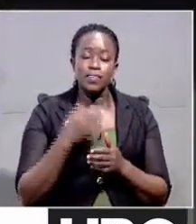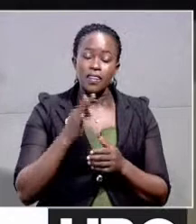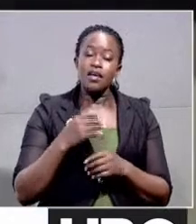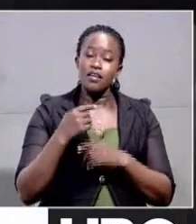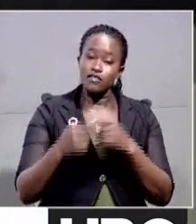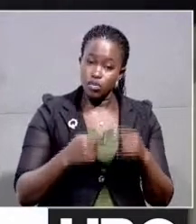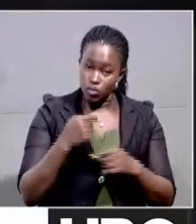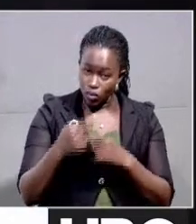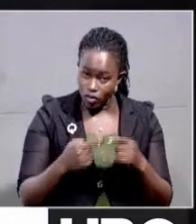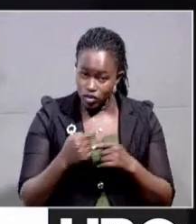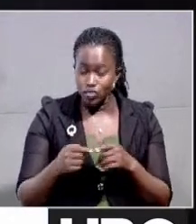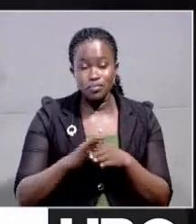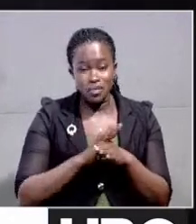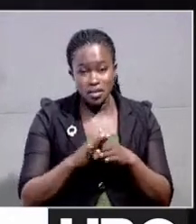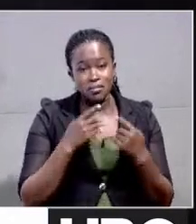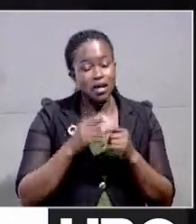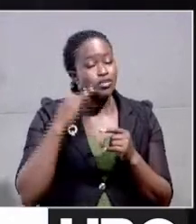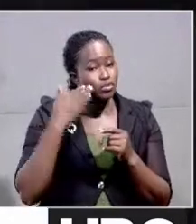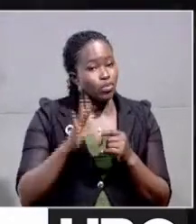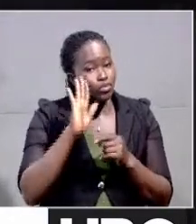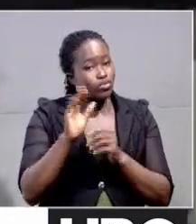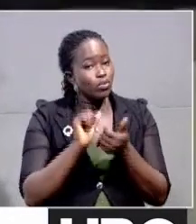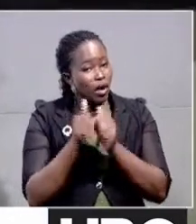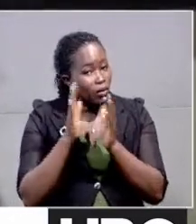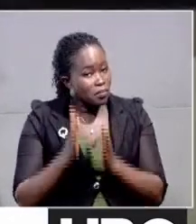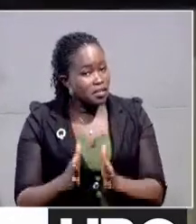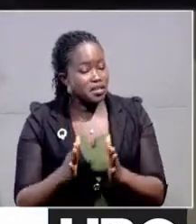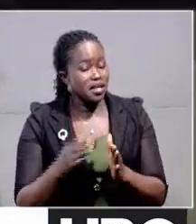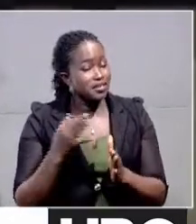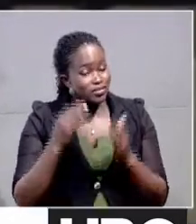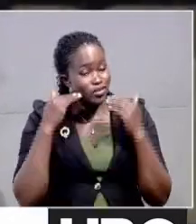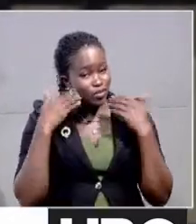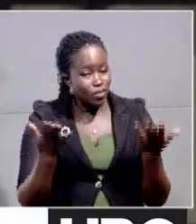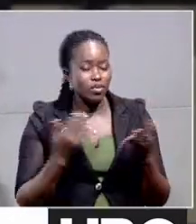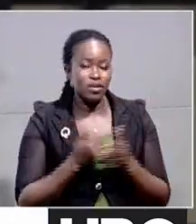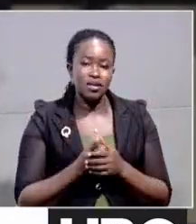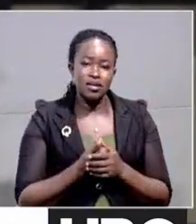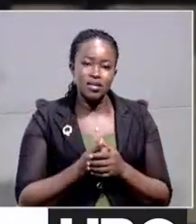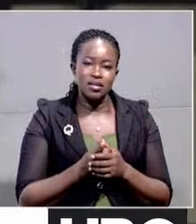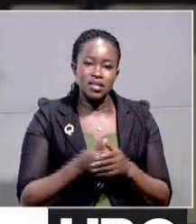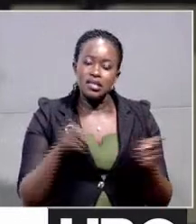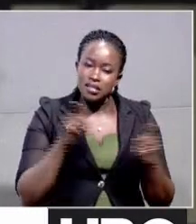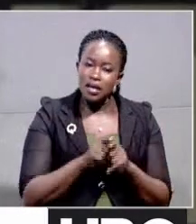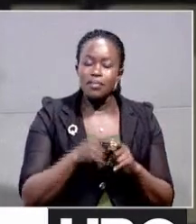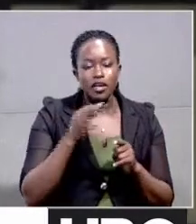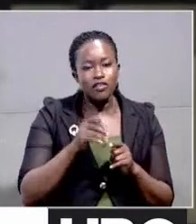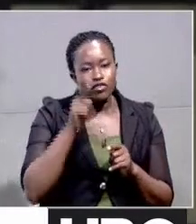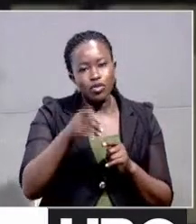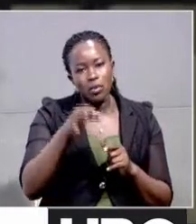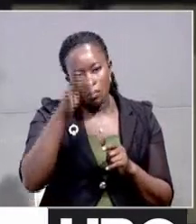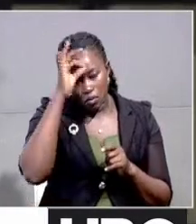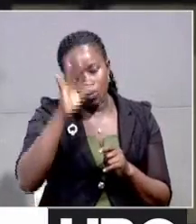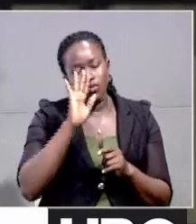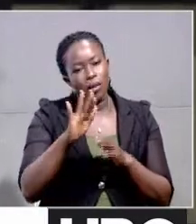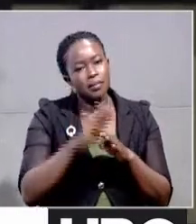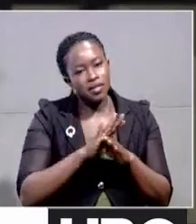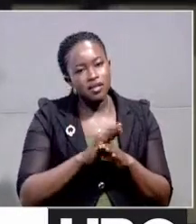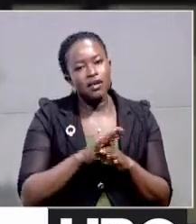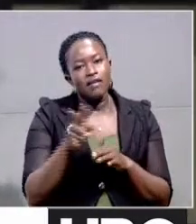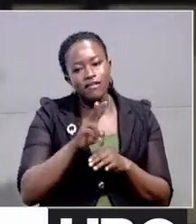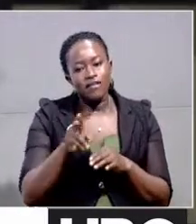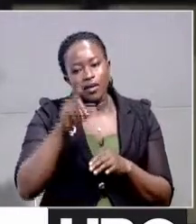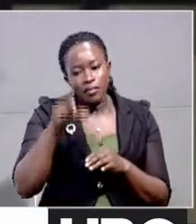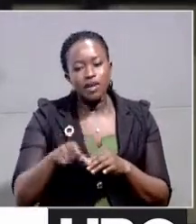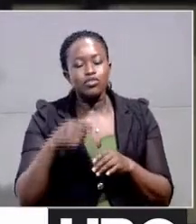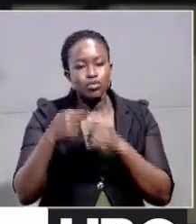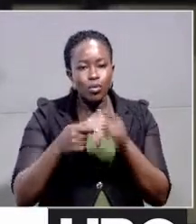who your competitors are, without knowing, having the data about your business, you are like that guy who is crossing